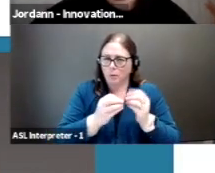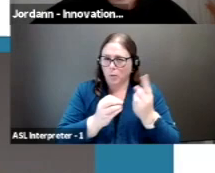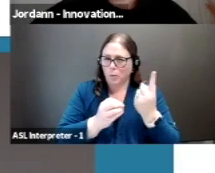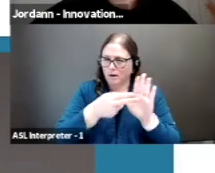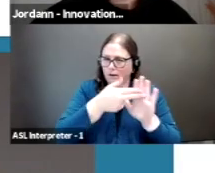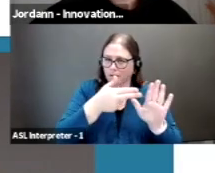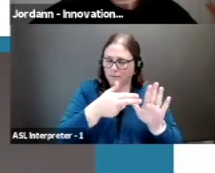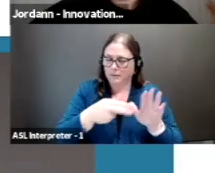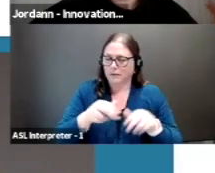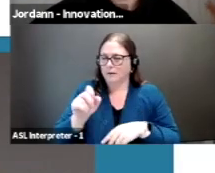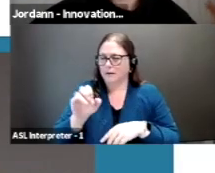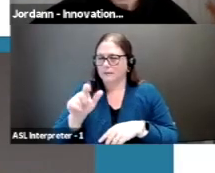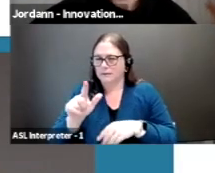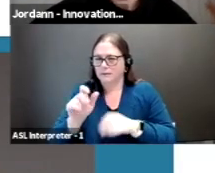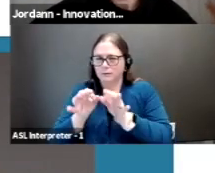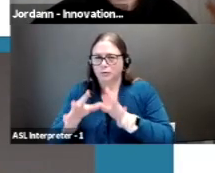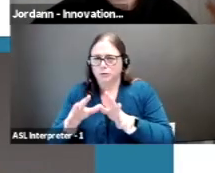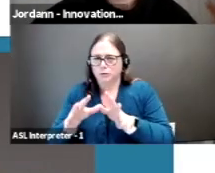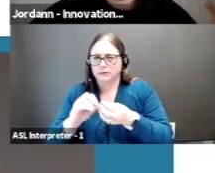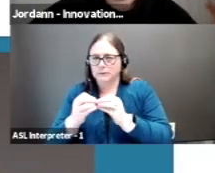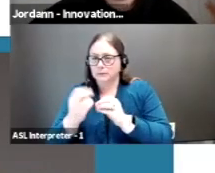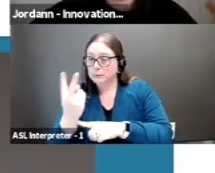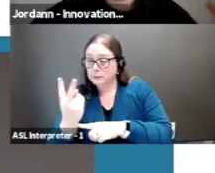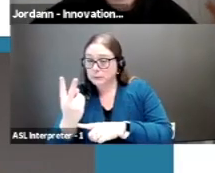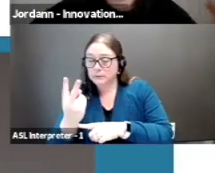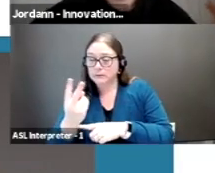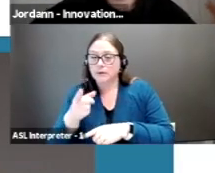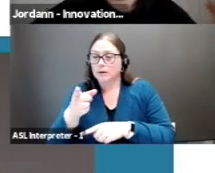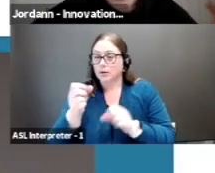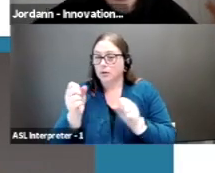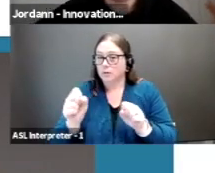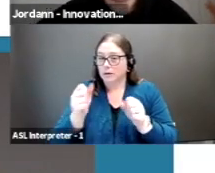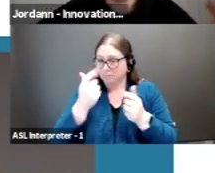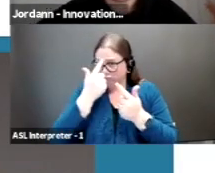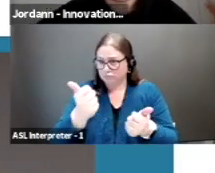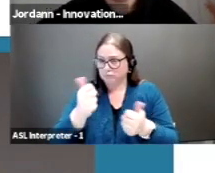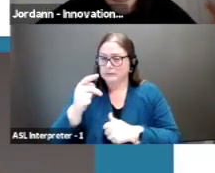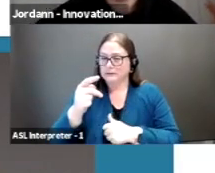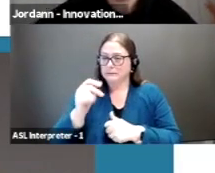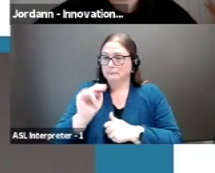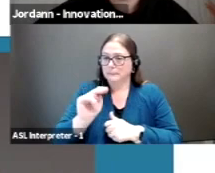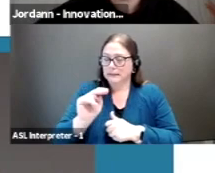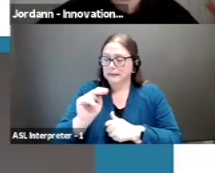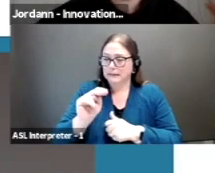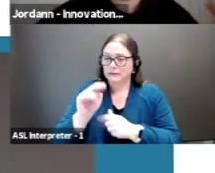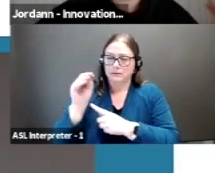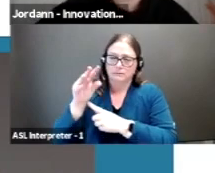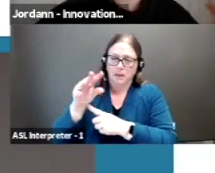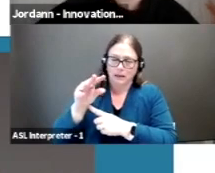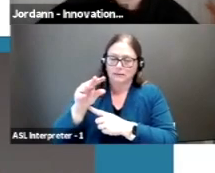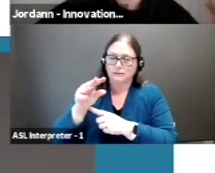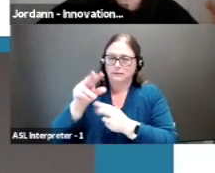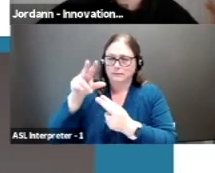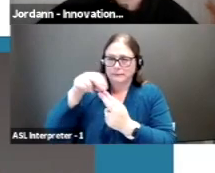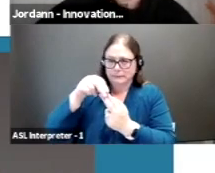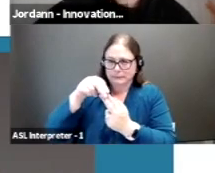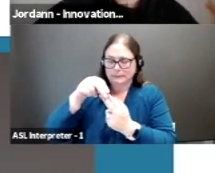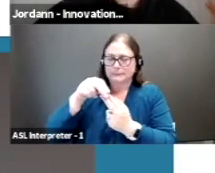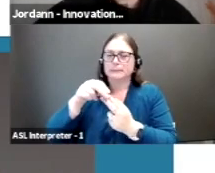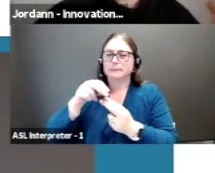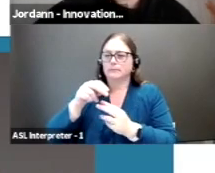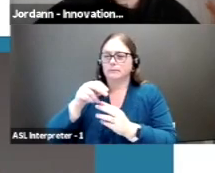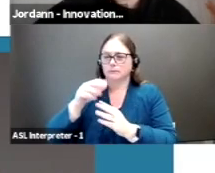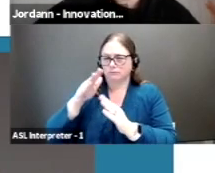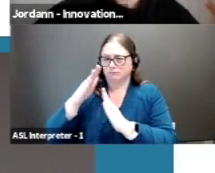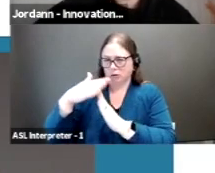2. You can pin or spotlight both Penny and Roxanne to the top of your screen. They will be switching off every 15 minutes.